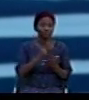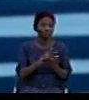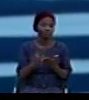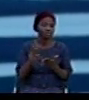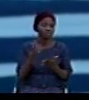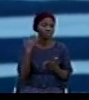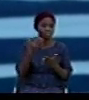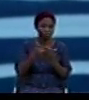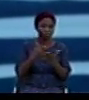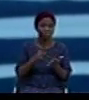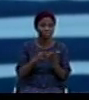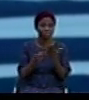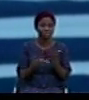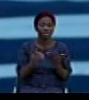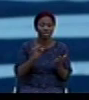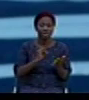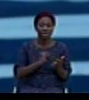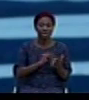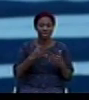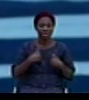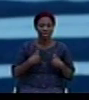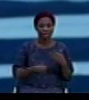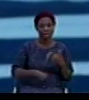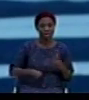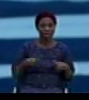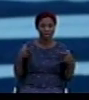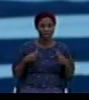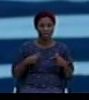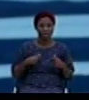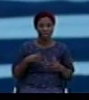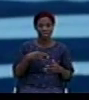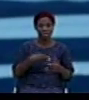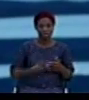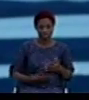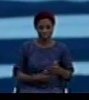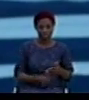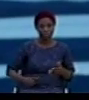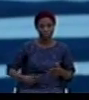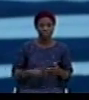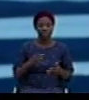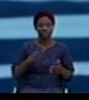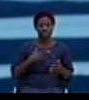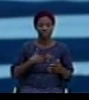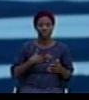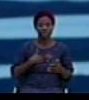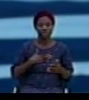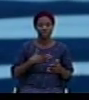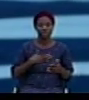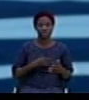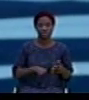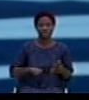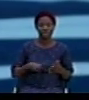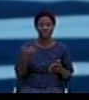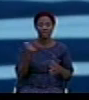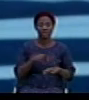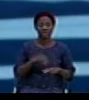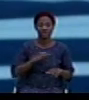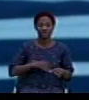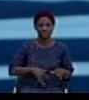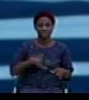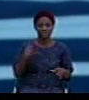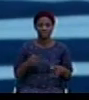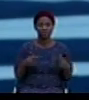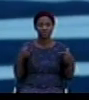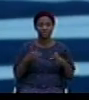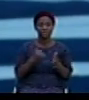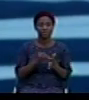had stomach pain at the lower part of my abdomen. Anytime I'm feeling the pain, it will look as if there's